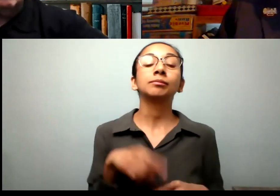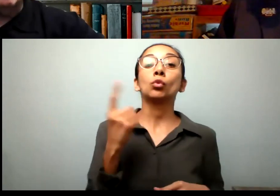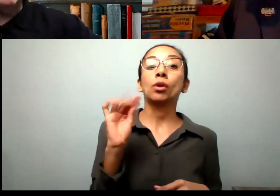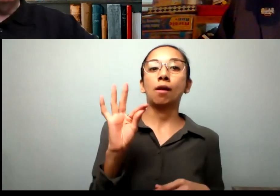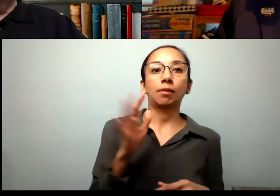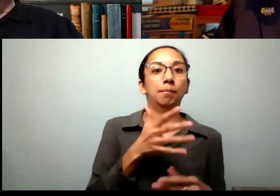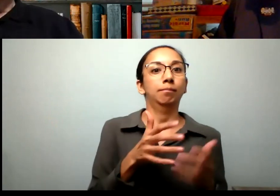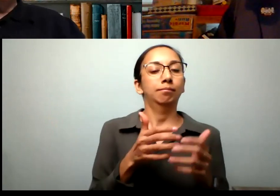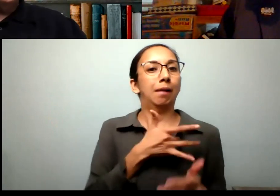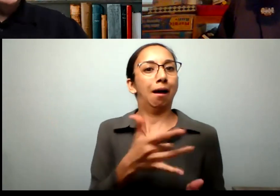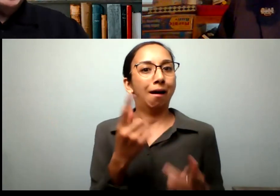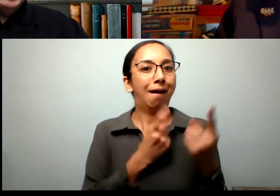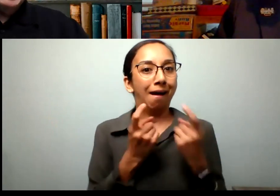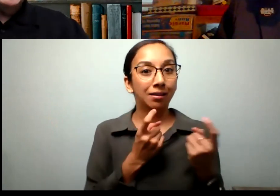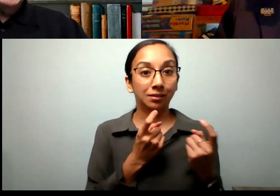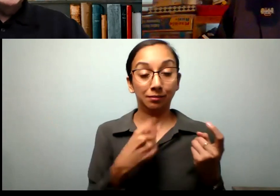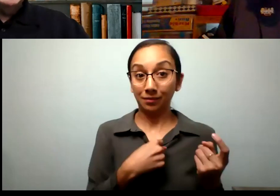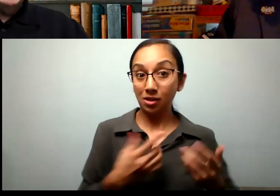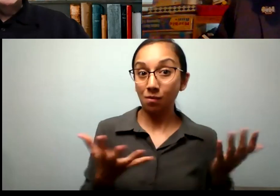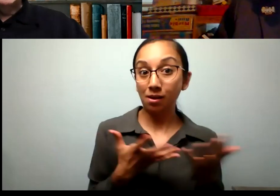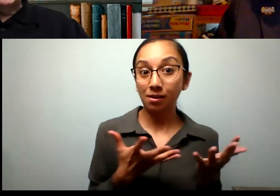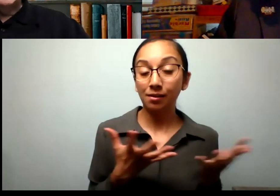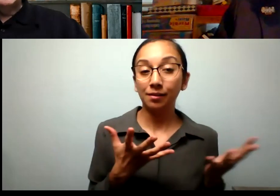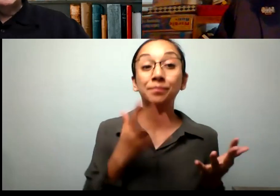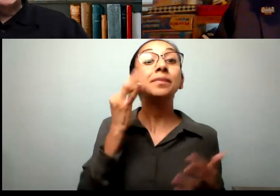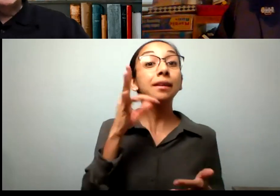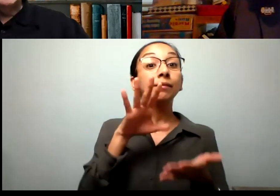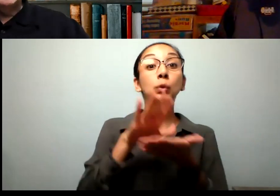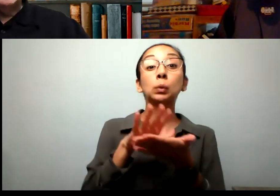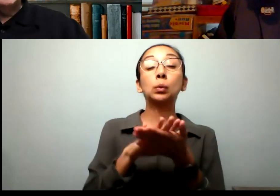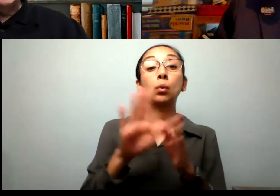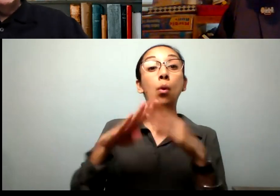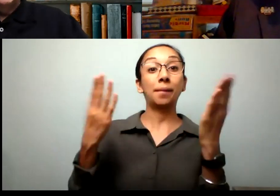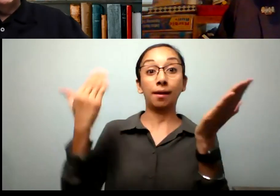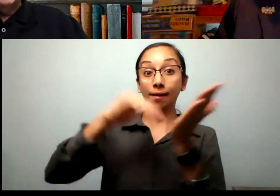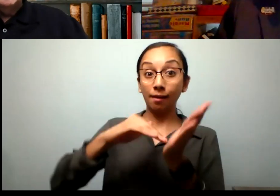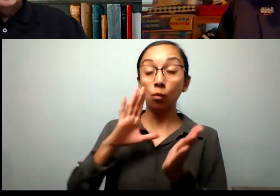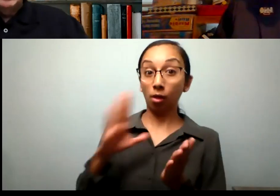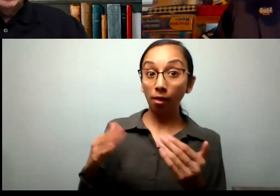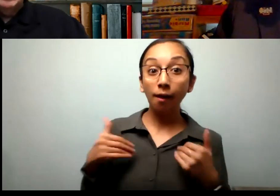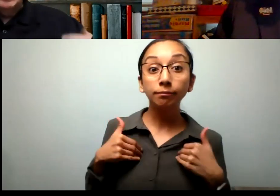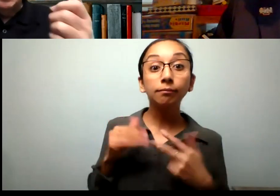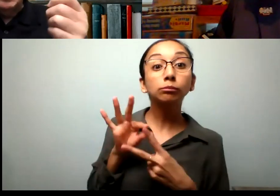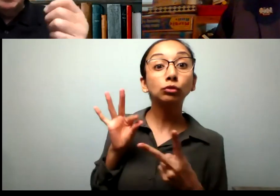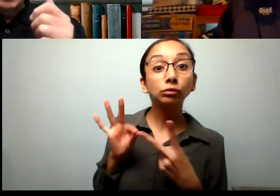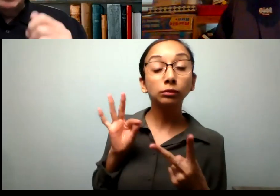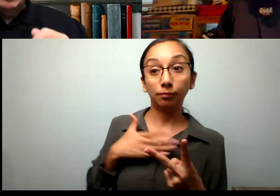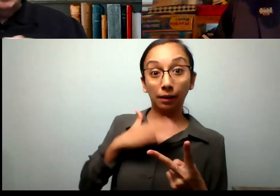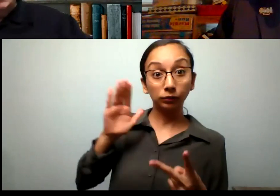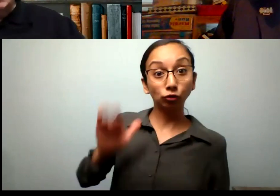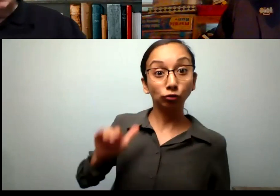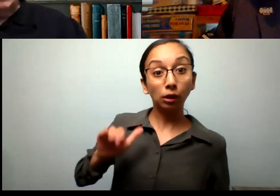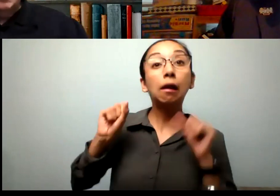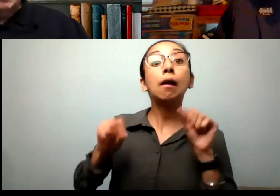asked questions to me is, if schools reopen, will there be an option for my child to continue